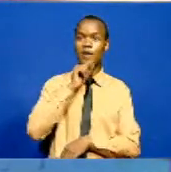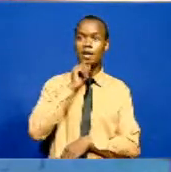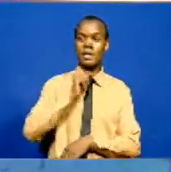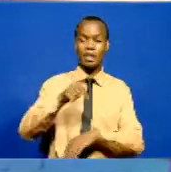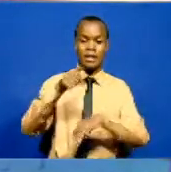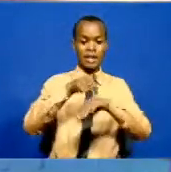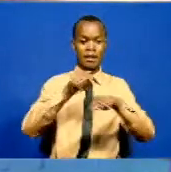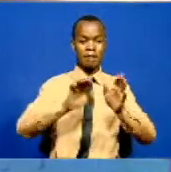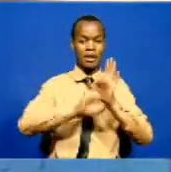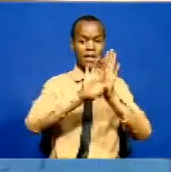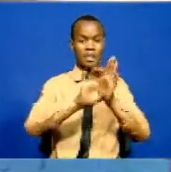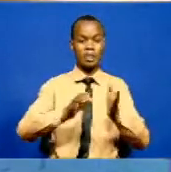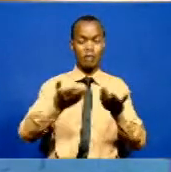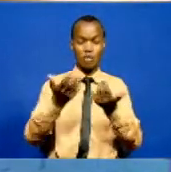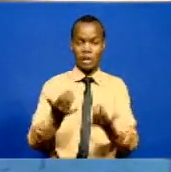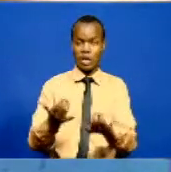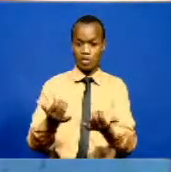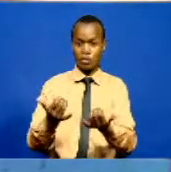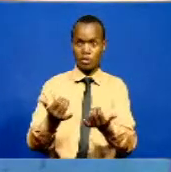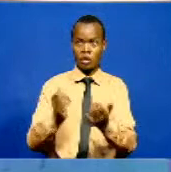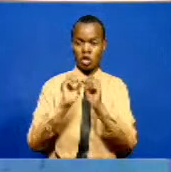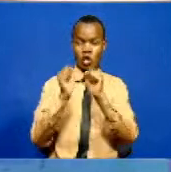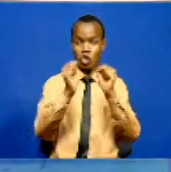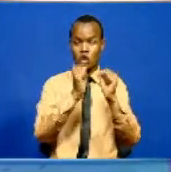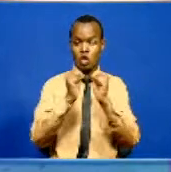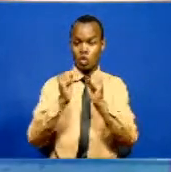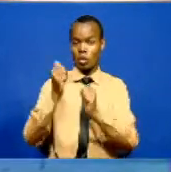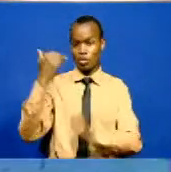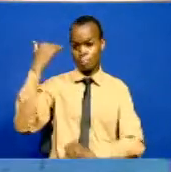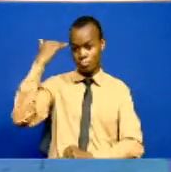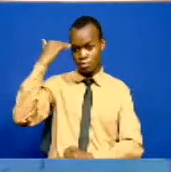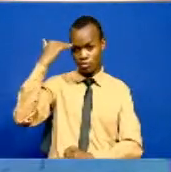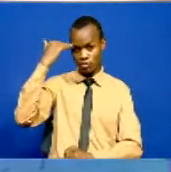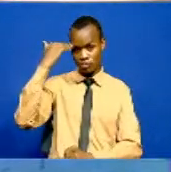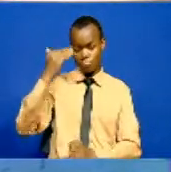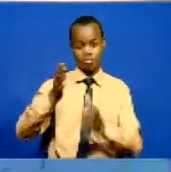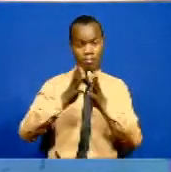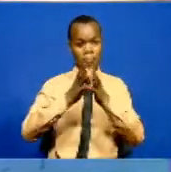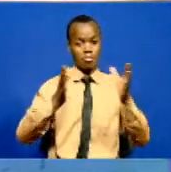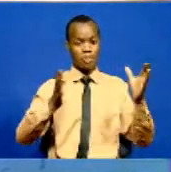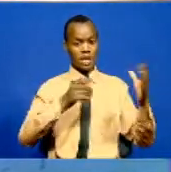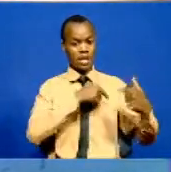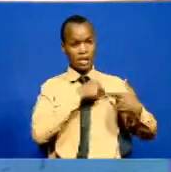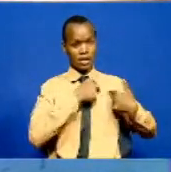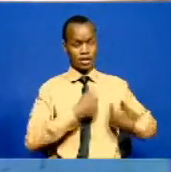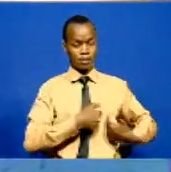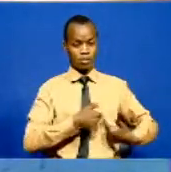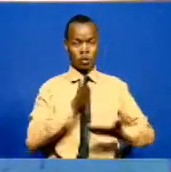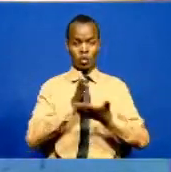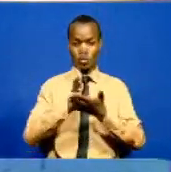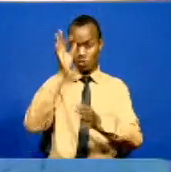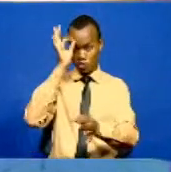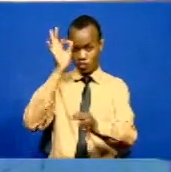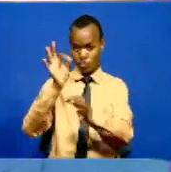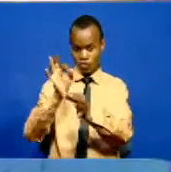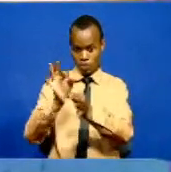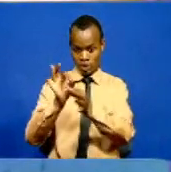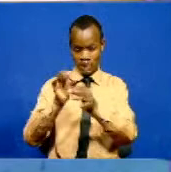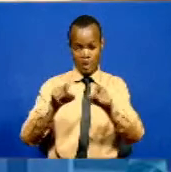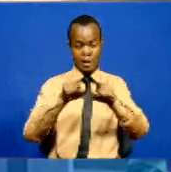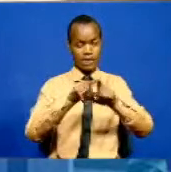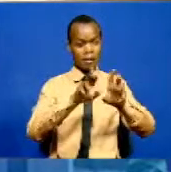like this demands strong minds, great hearts, true faith, and ready